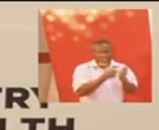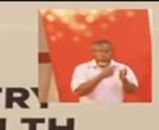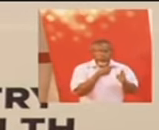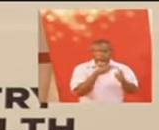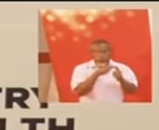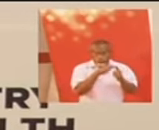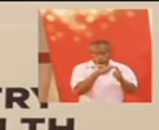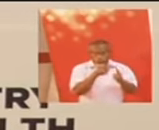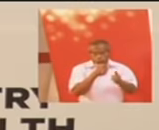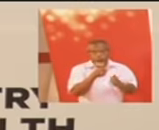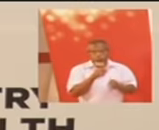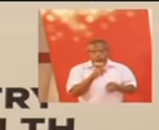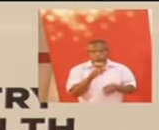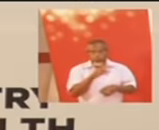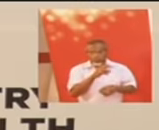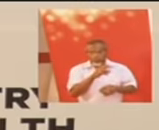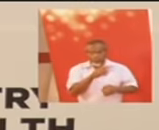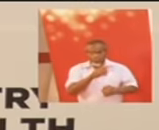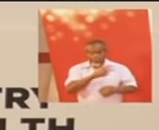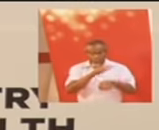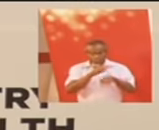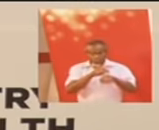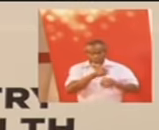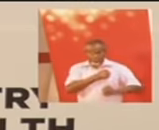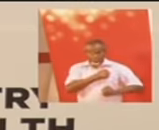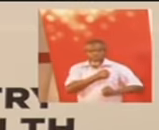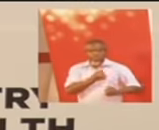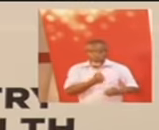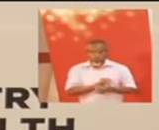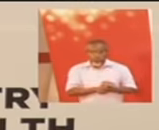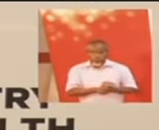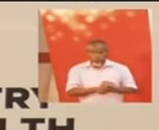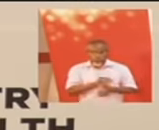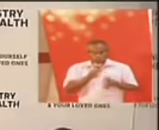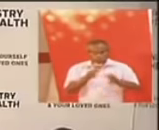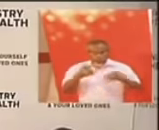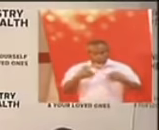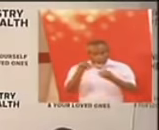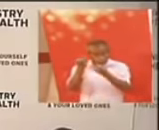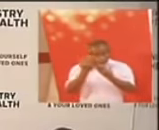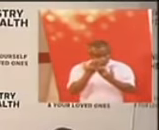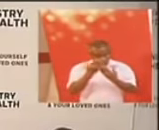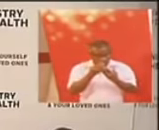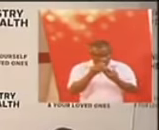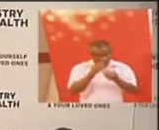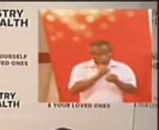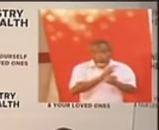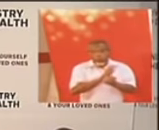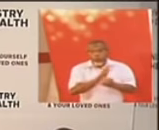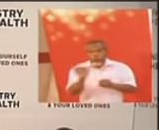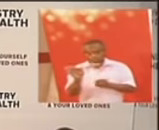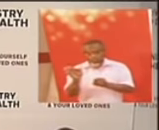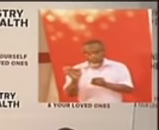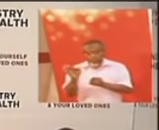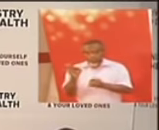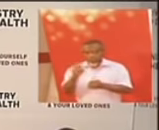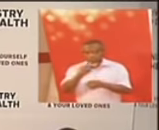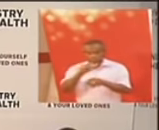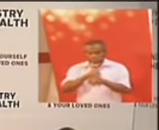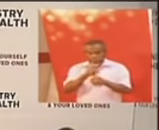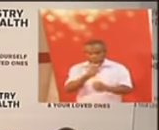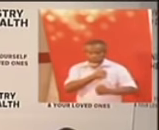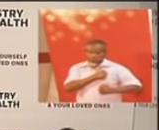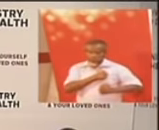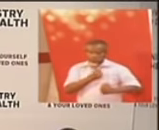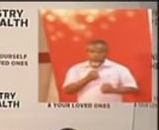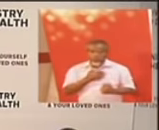information to us or to Ministry of National Security directly. Thank you very much. And I see we have another question from